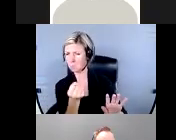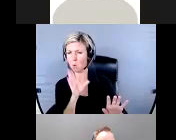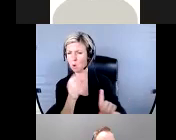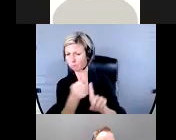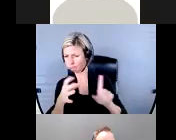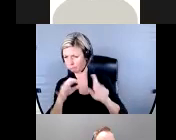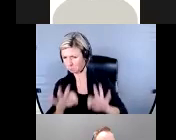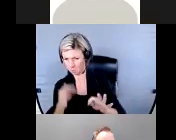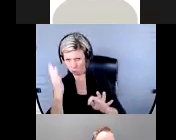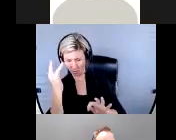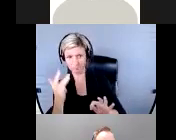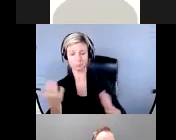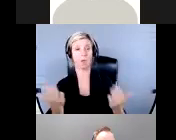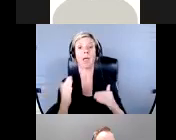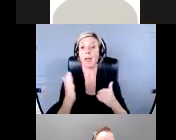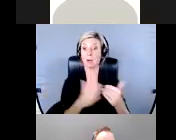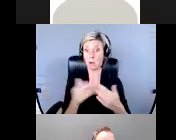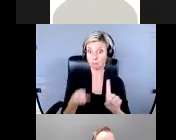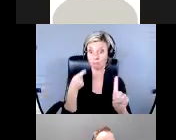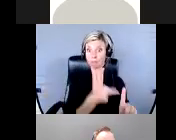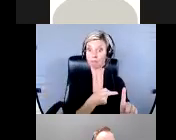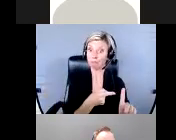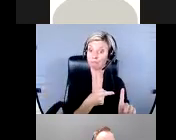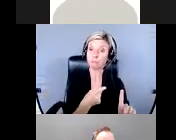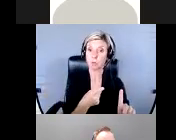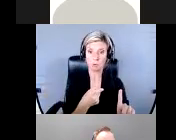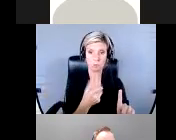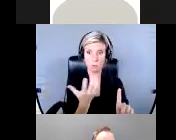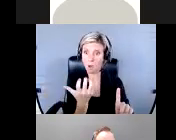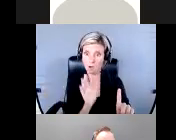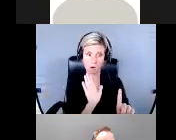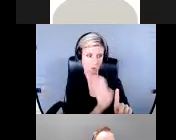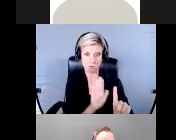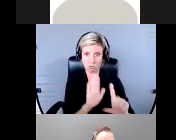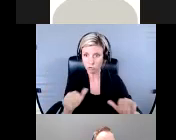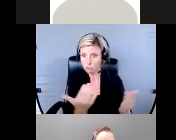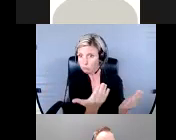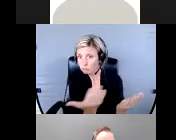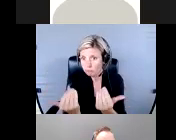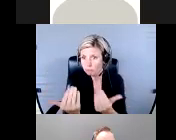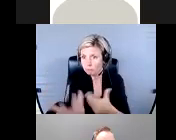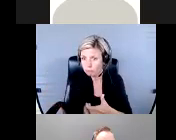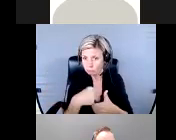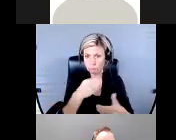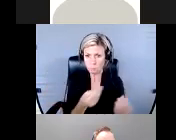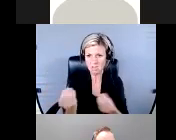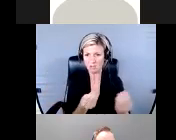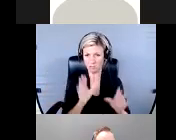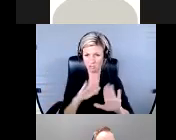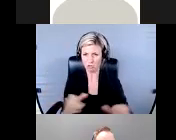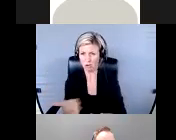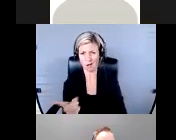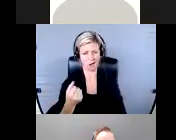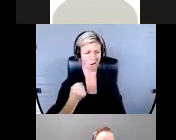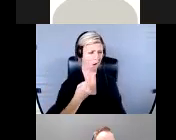in to the mediation. And her children refused. Her children didn't want to be part of the mediation. And some of you may think, okay, well